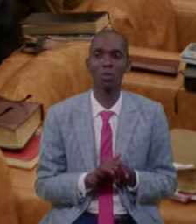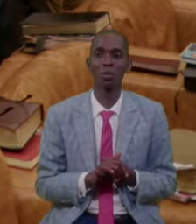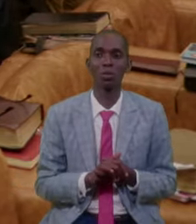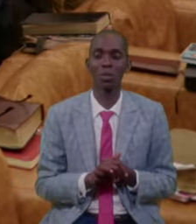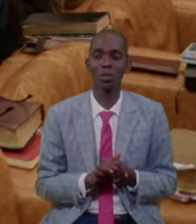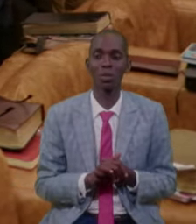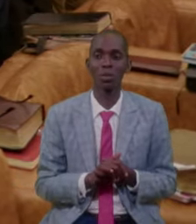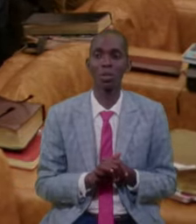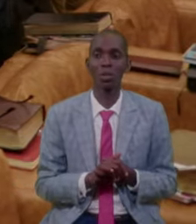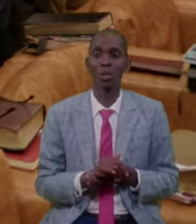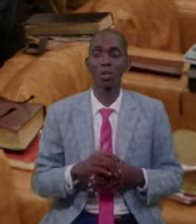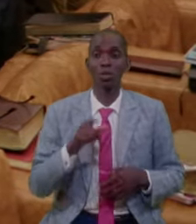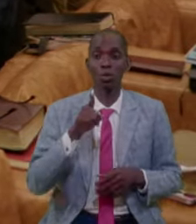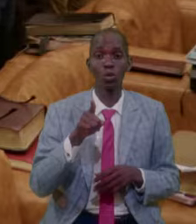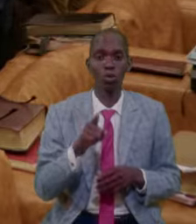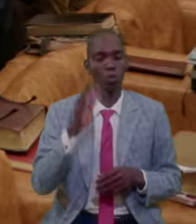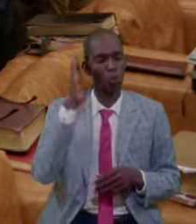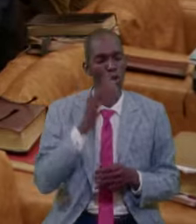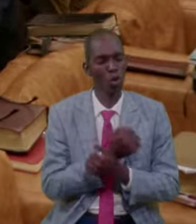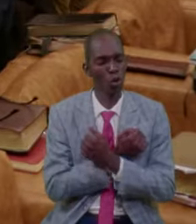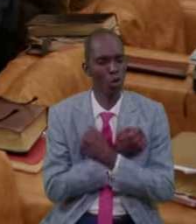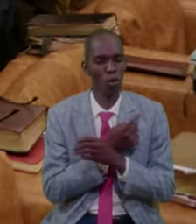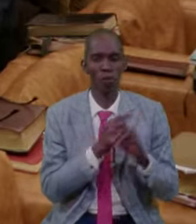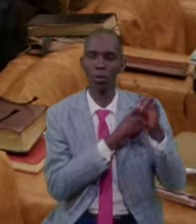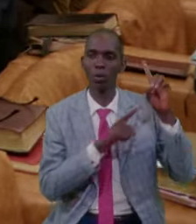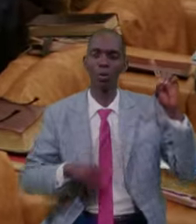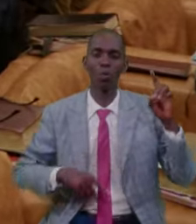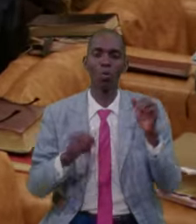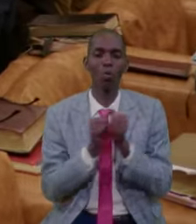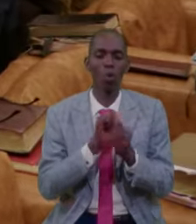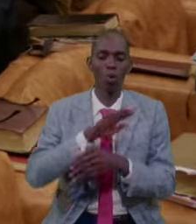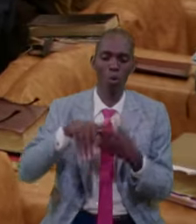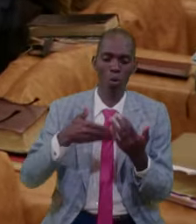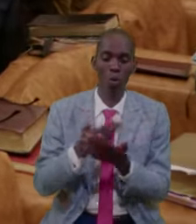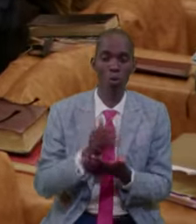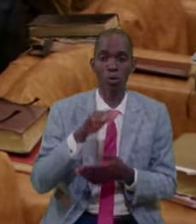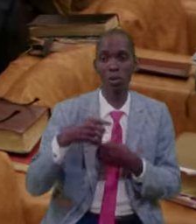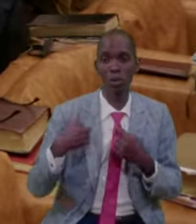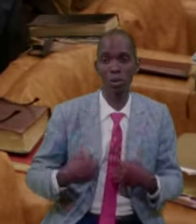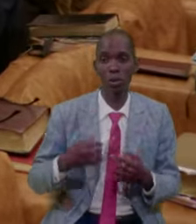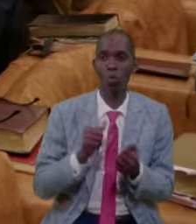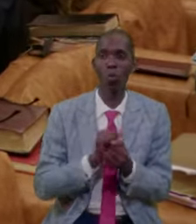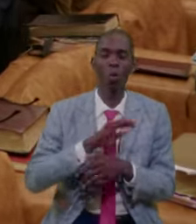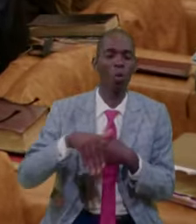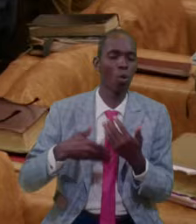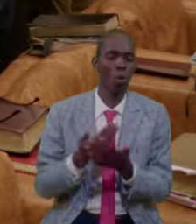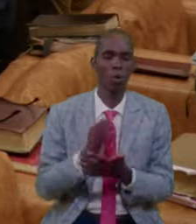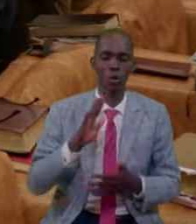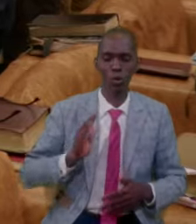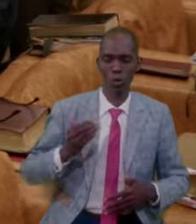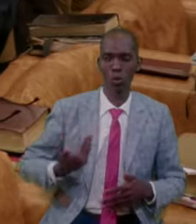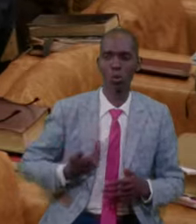And you love the Lord with all your heart, with all your soul, with all your